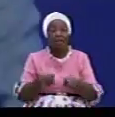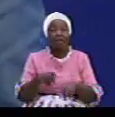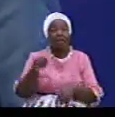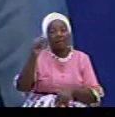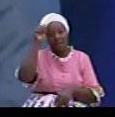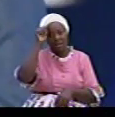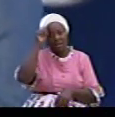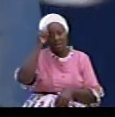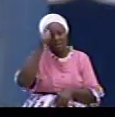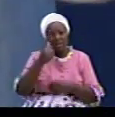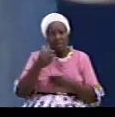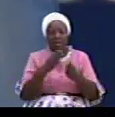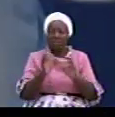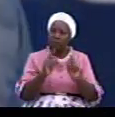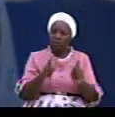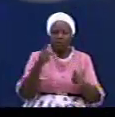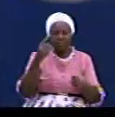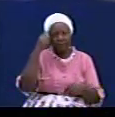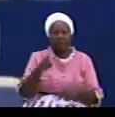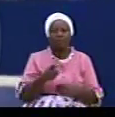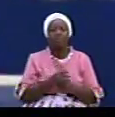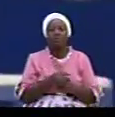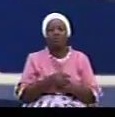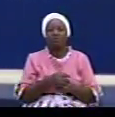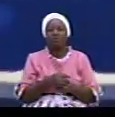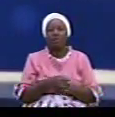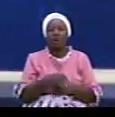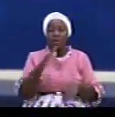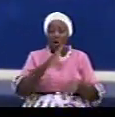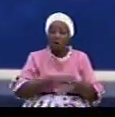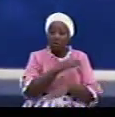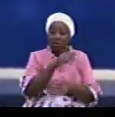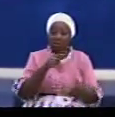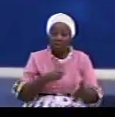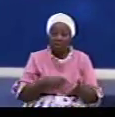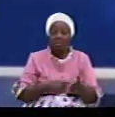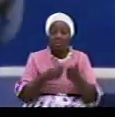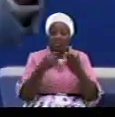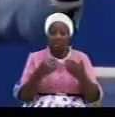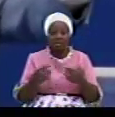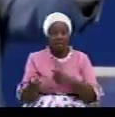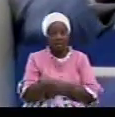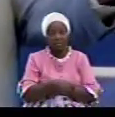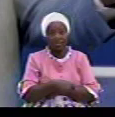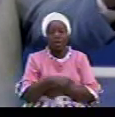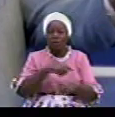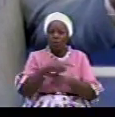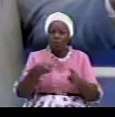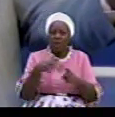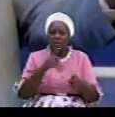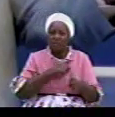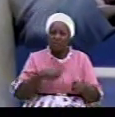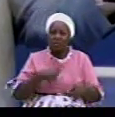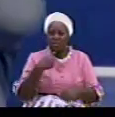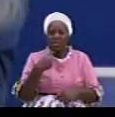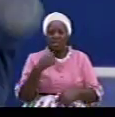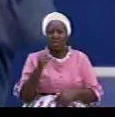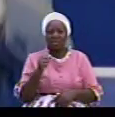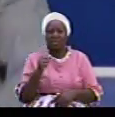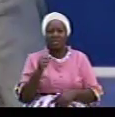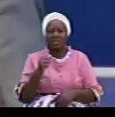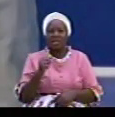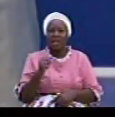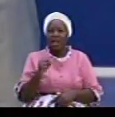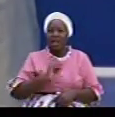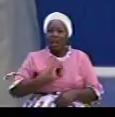Here is a chance for you. On this day, when the Lord says, I'm coming